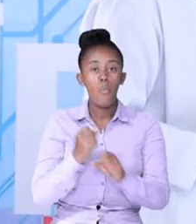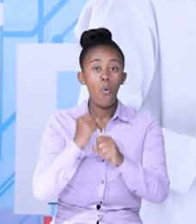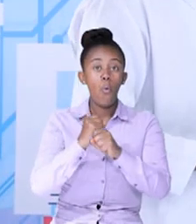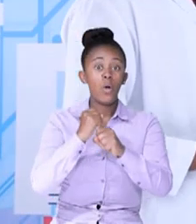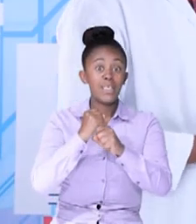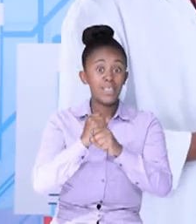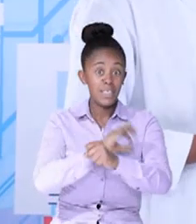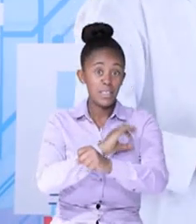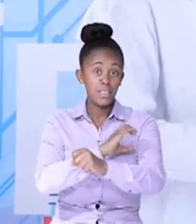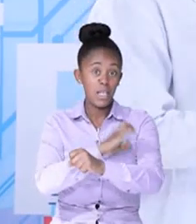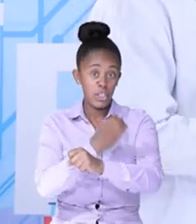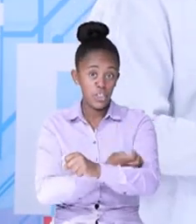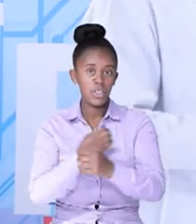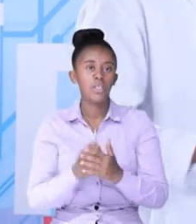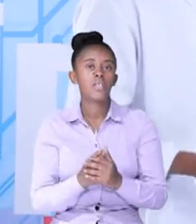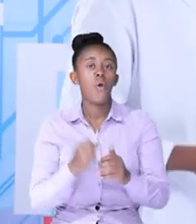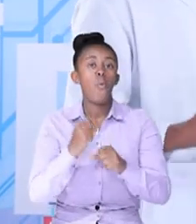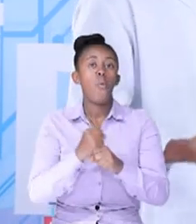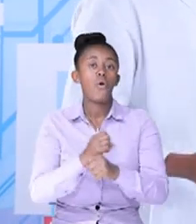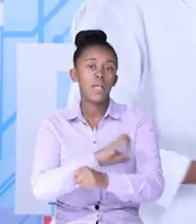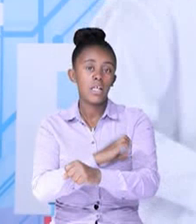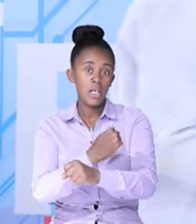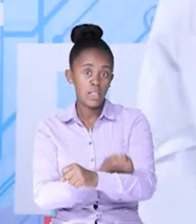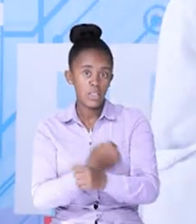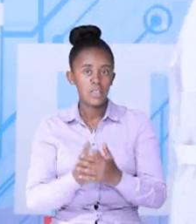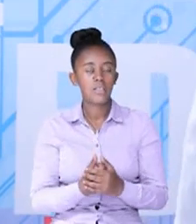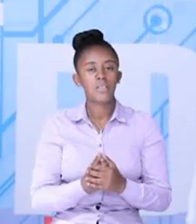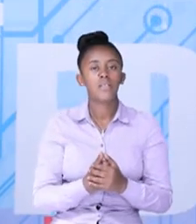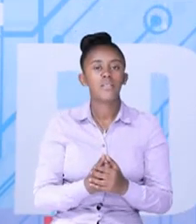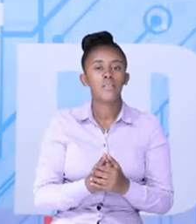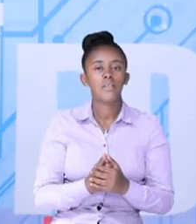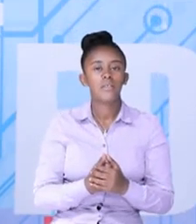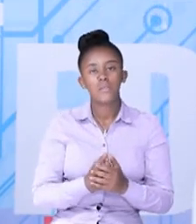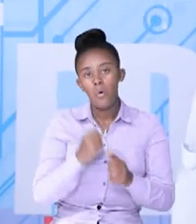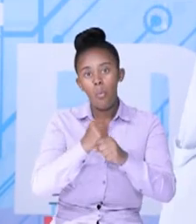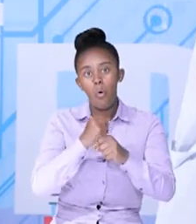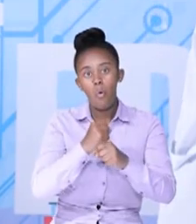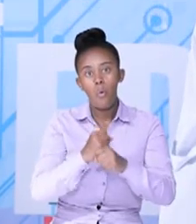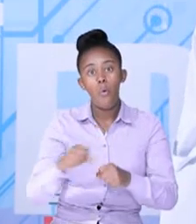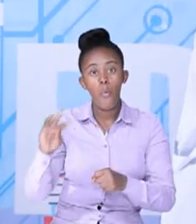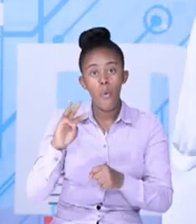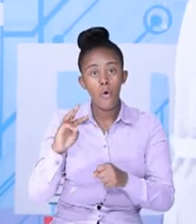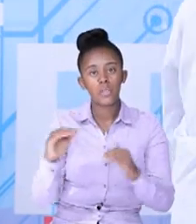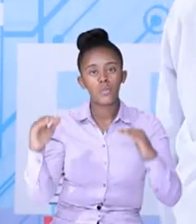energy concept, it's possible to use work energy theorem. We know that work is equals